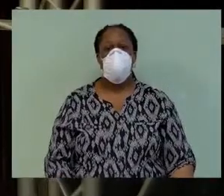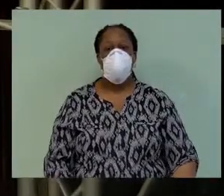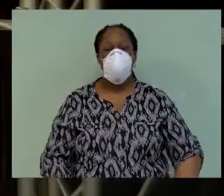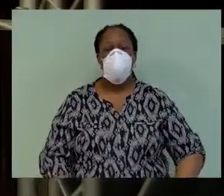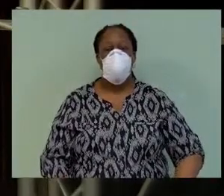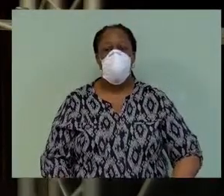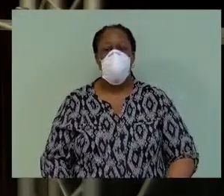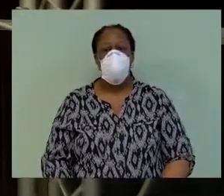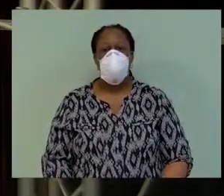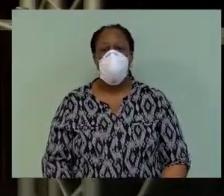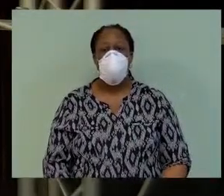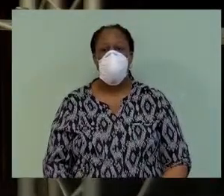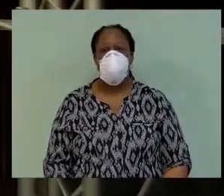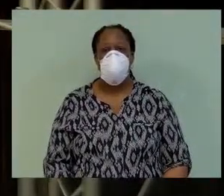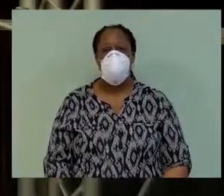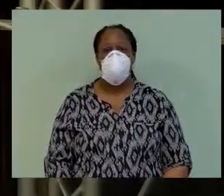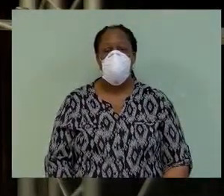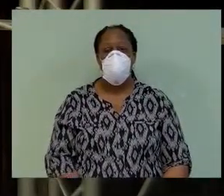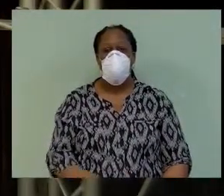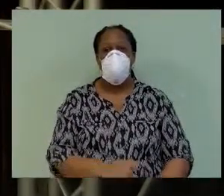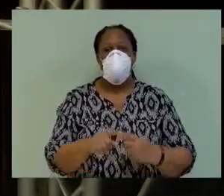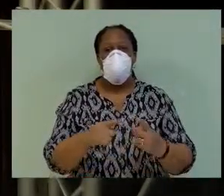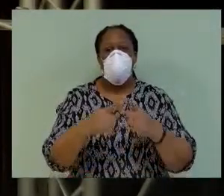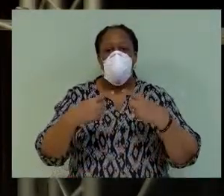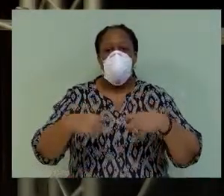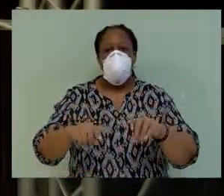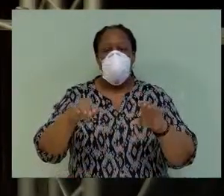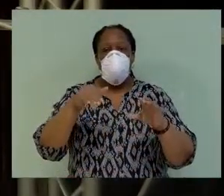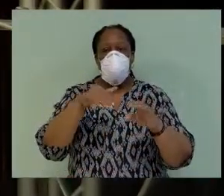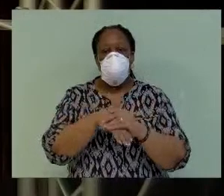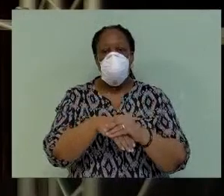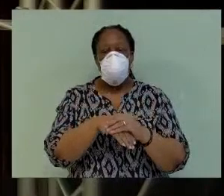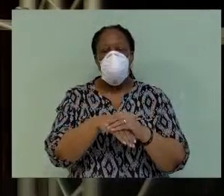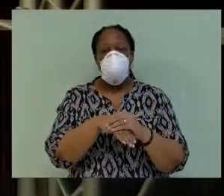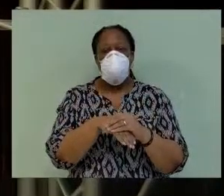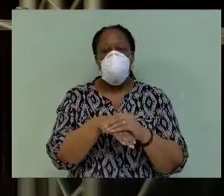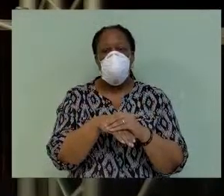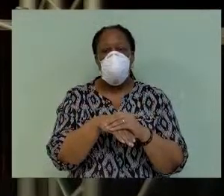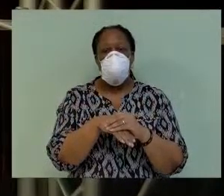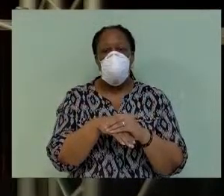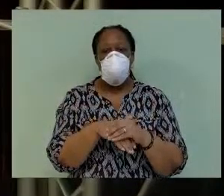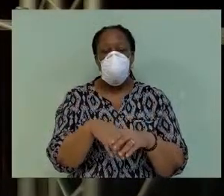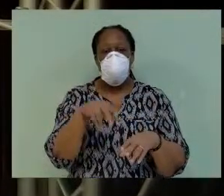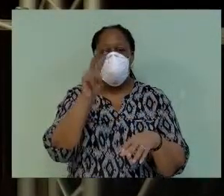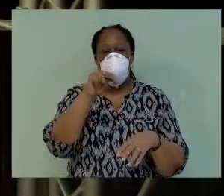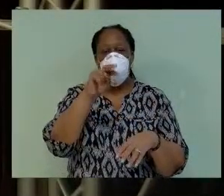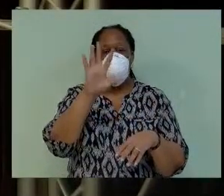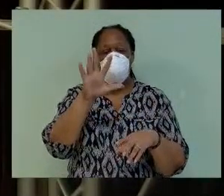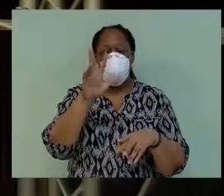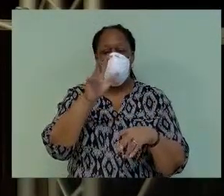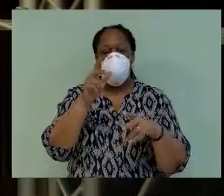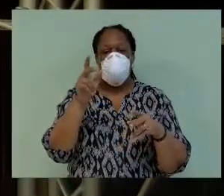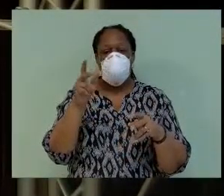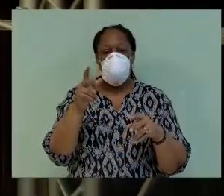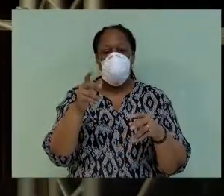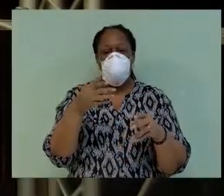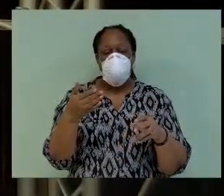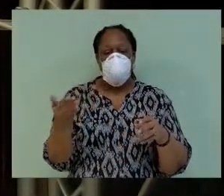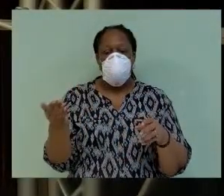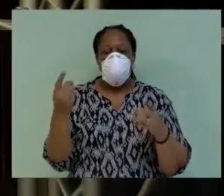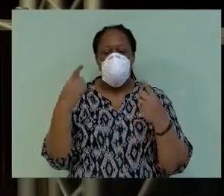for trial, 1, to reduce the list to no more than 25 matters per day. This will eliminate